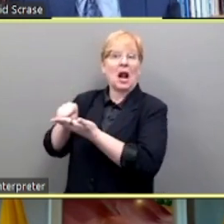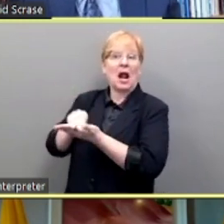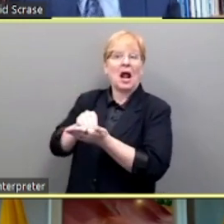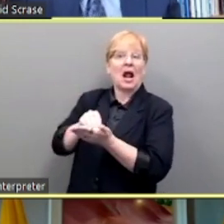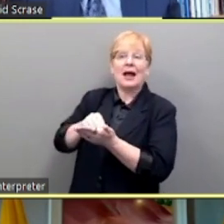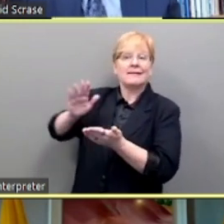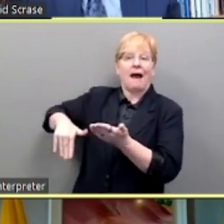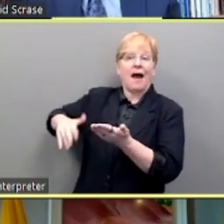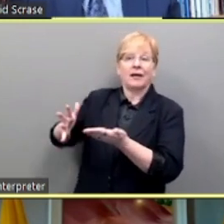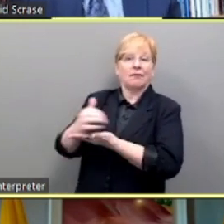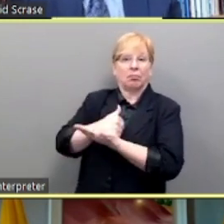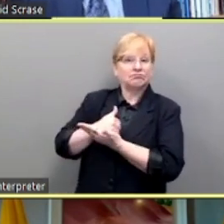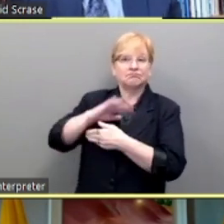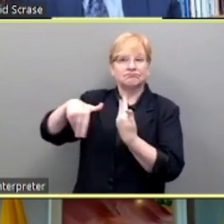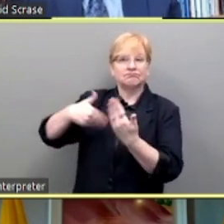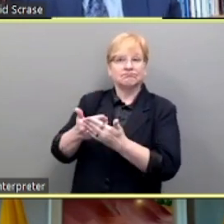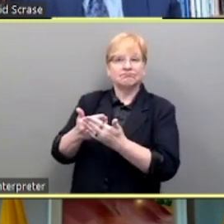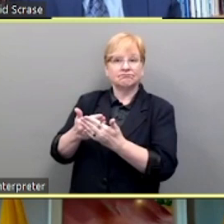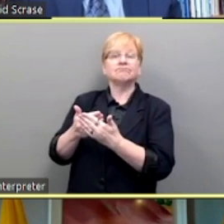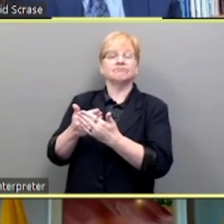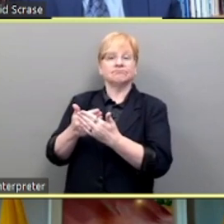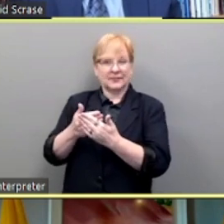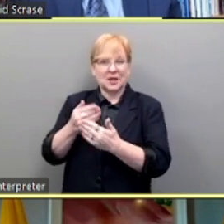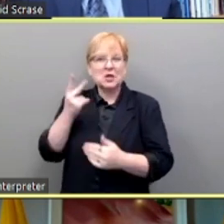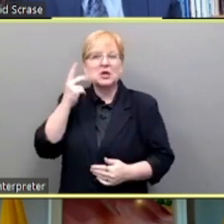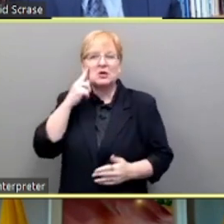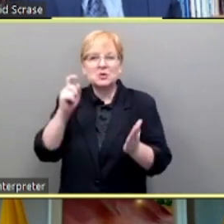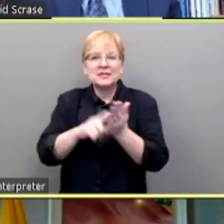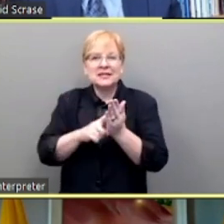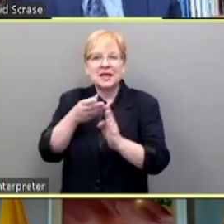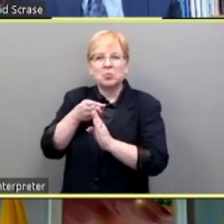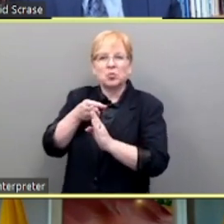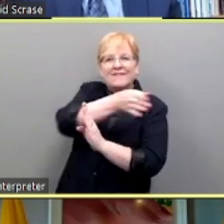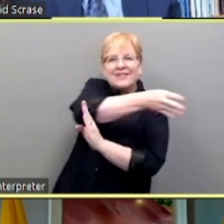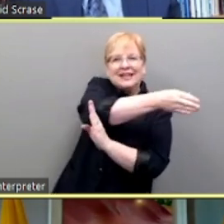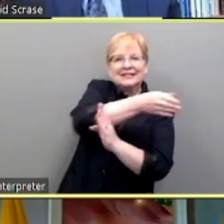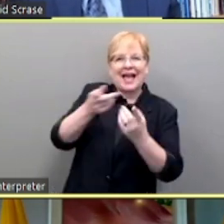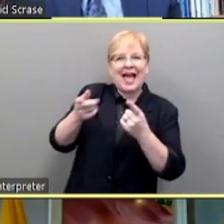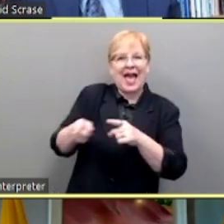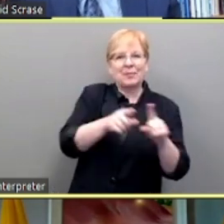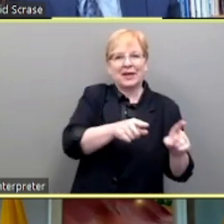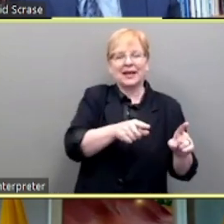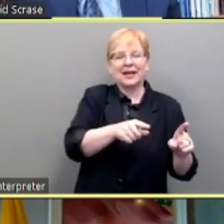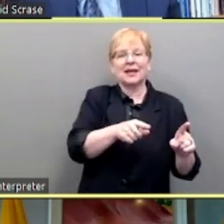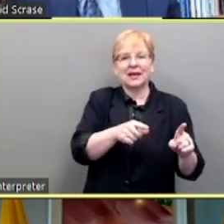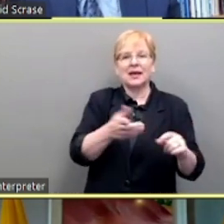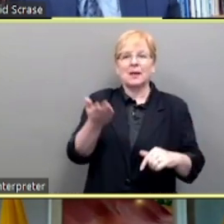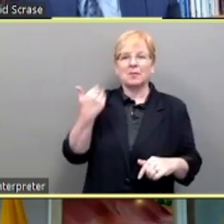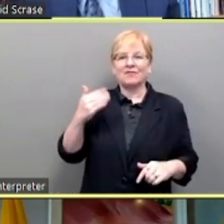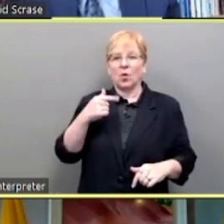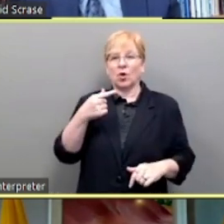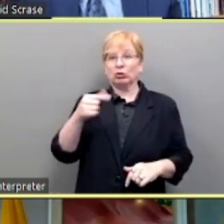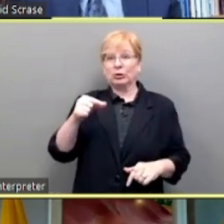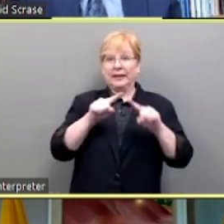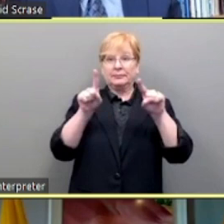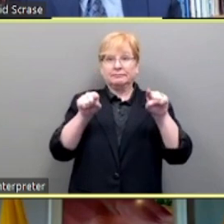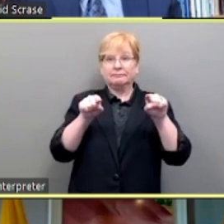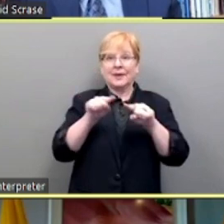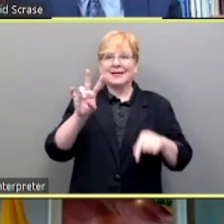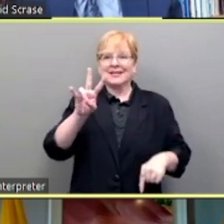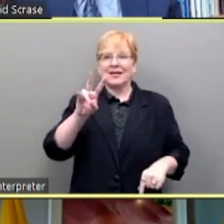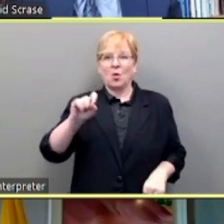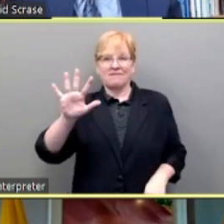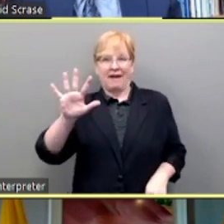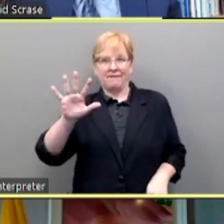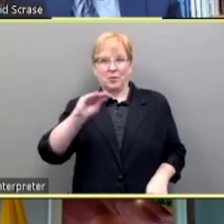that same situation in previous peaks, and our old gating target was 7.5. We're above that. Today, we